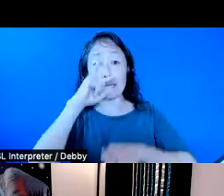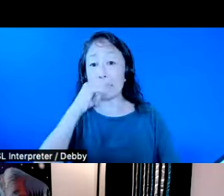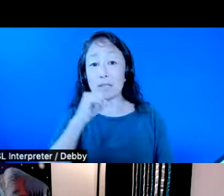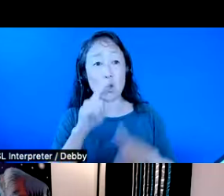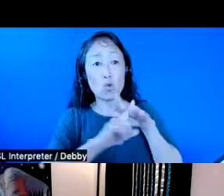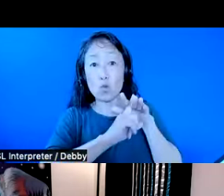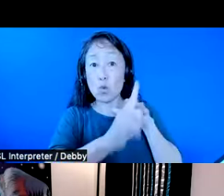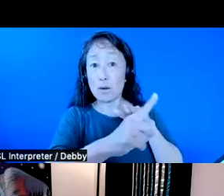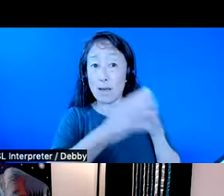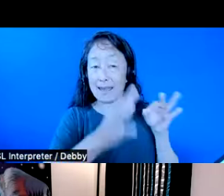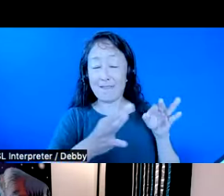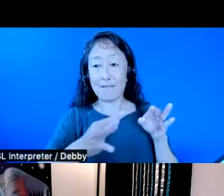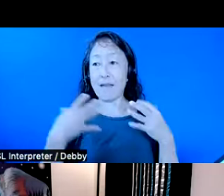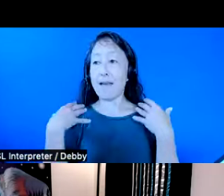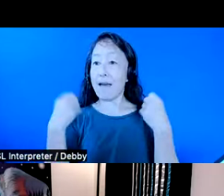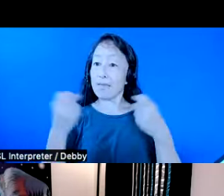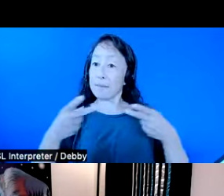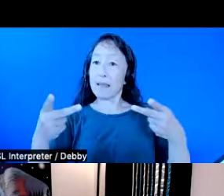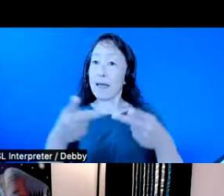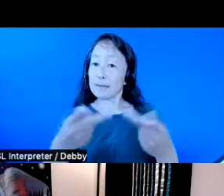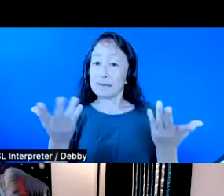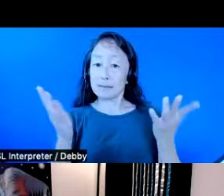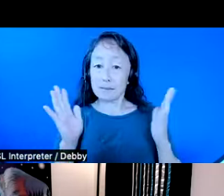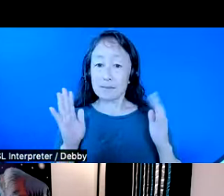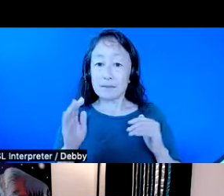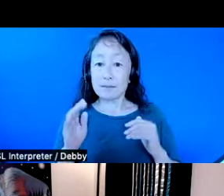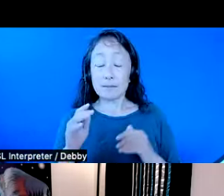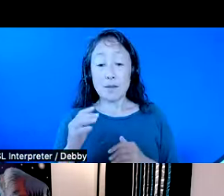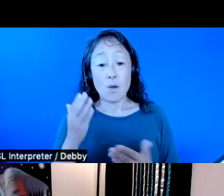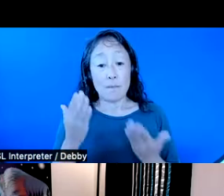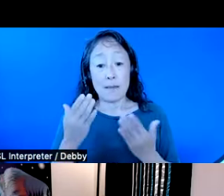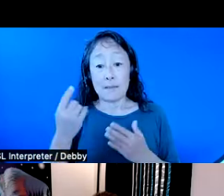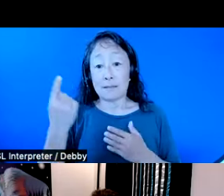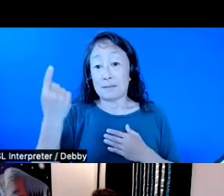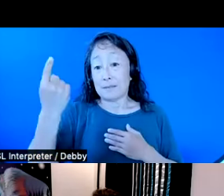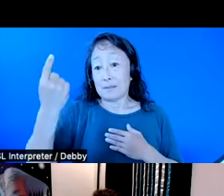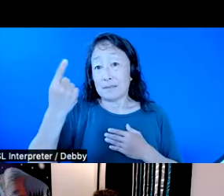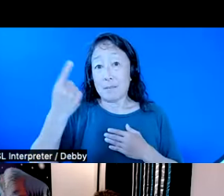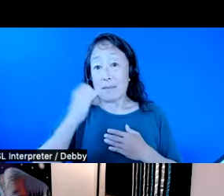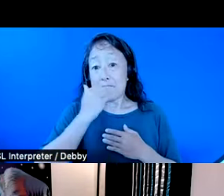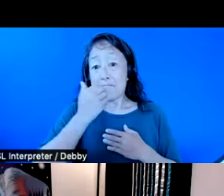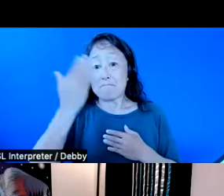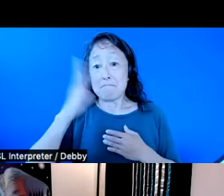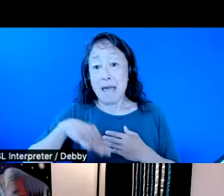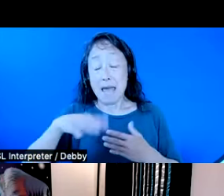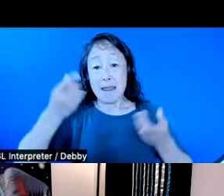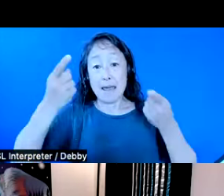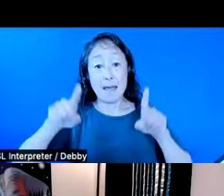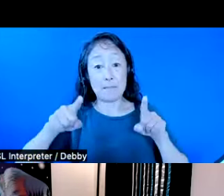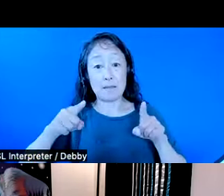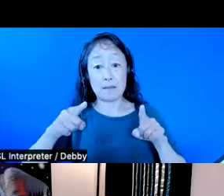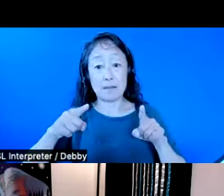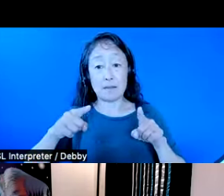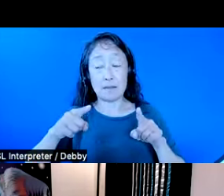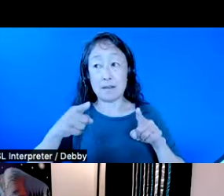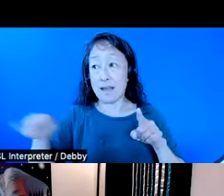are really healthy. Or maybe there's something that happened. And everybody got really